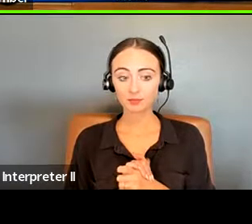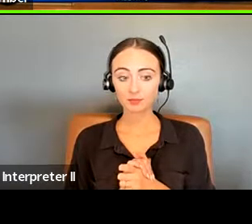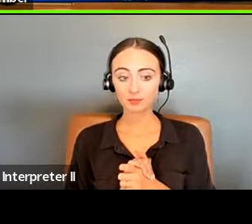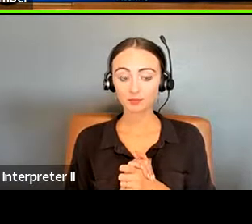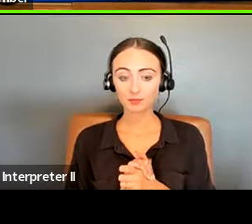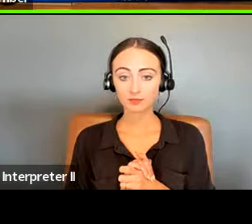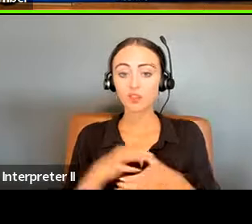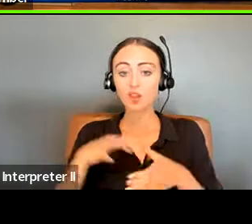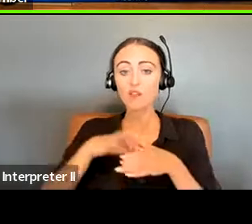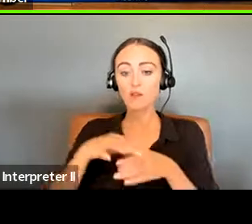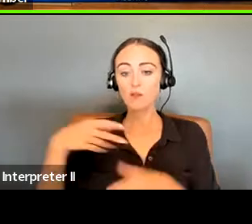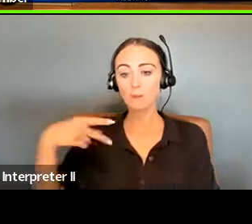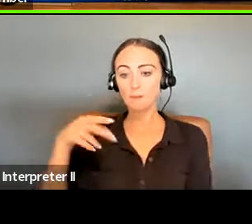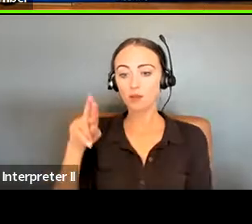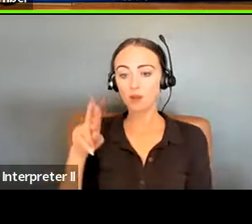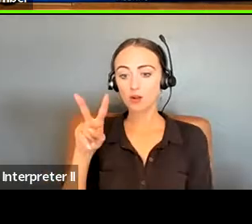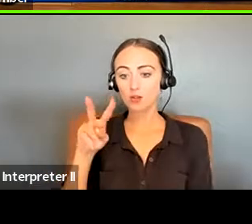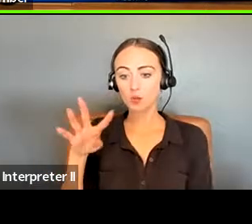The vote will be on PR